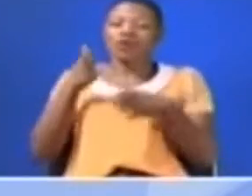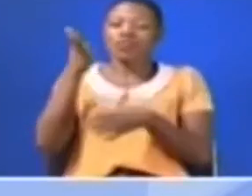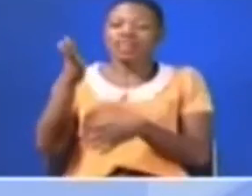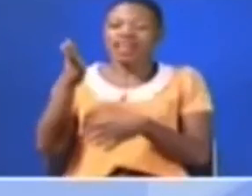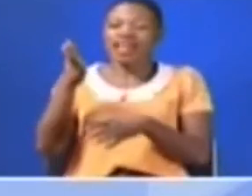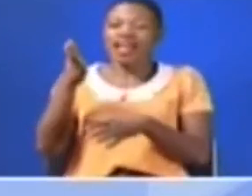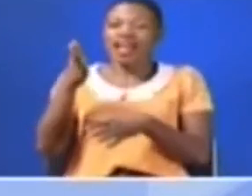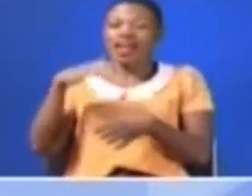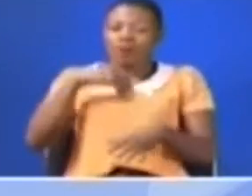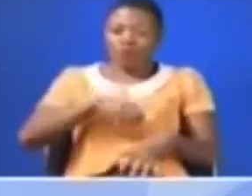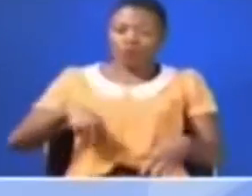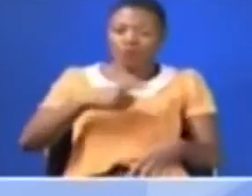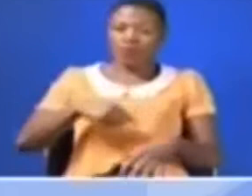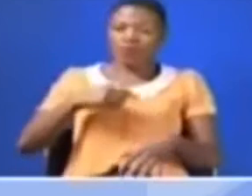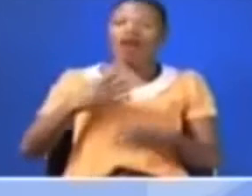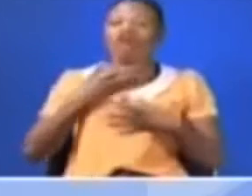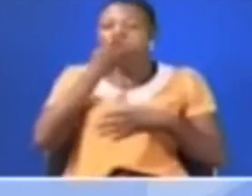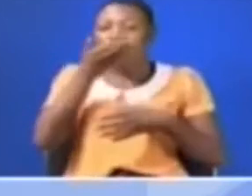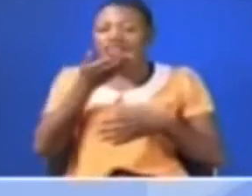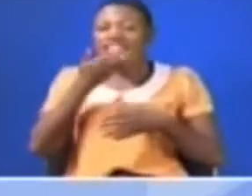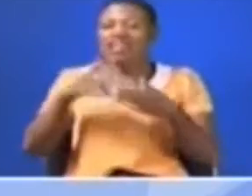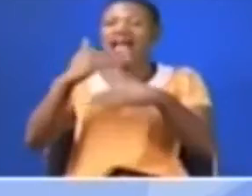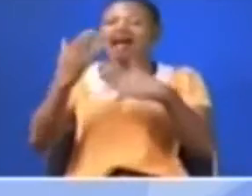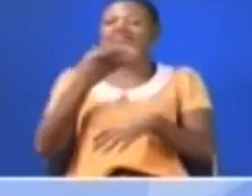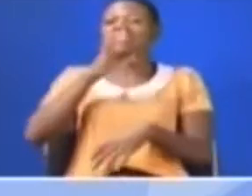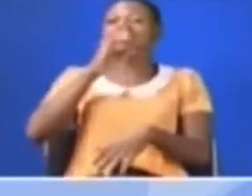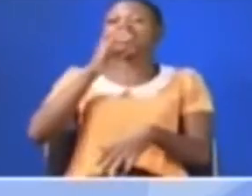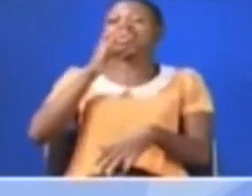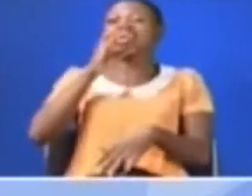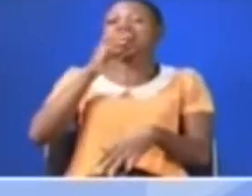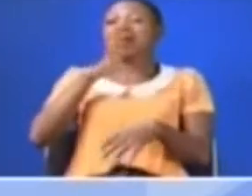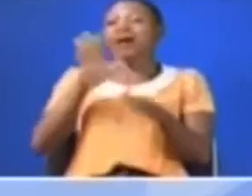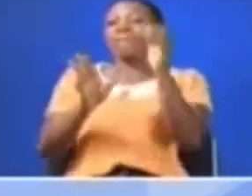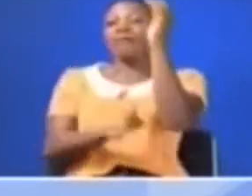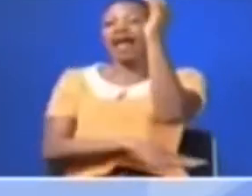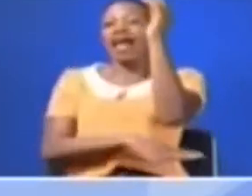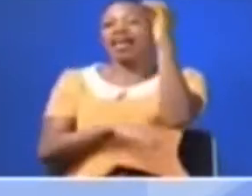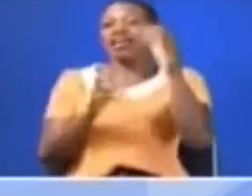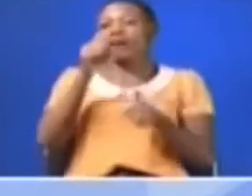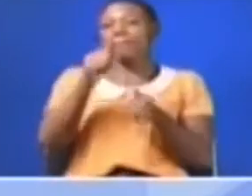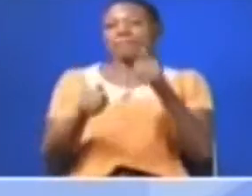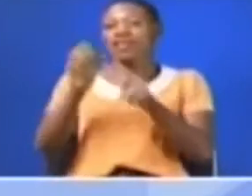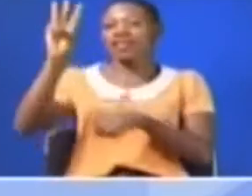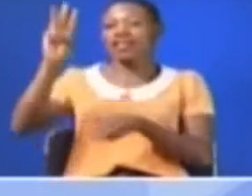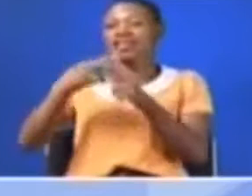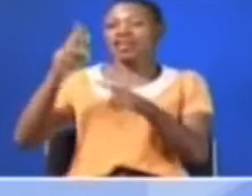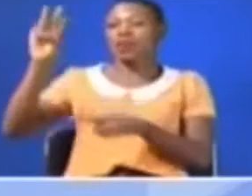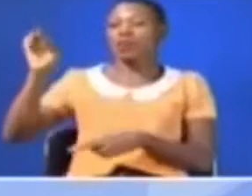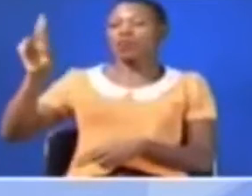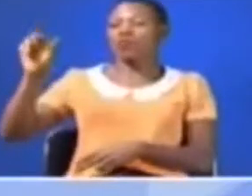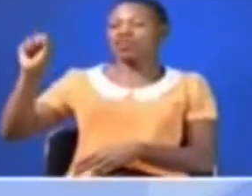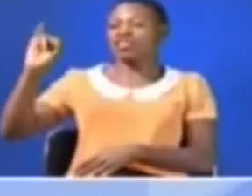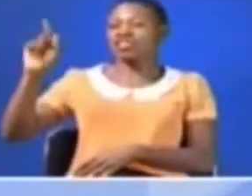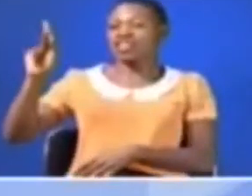suffered abdominal pains and vomiting after consuming contaminated mursik. The hospital says the patients are now